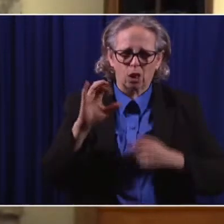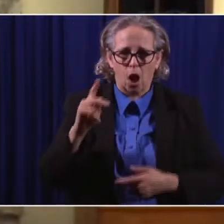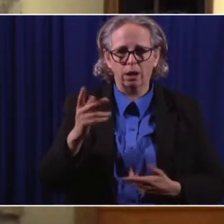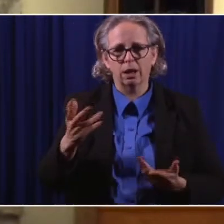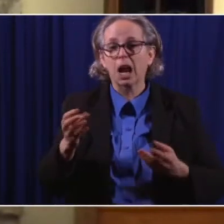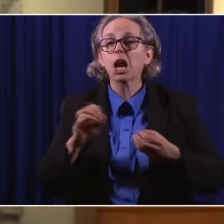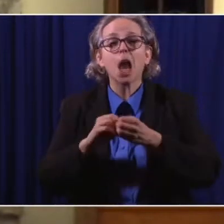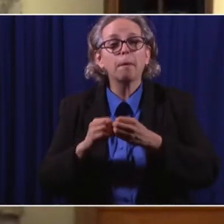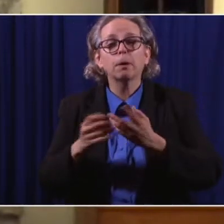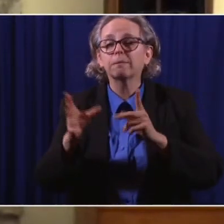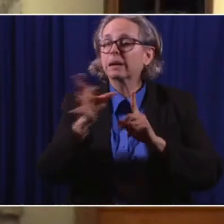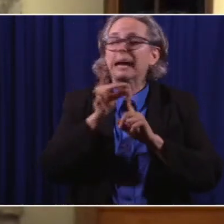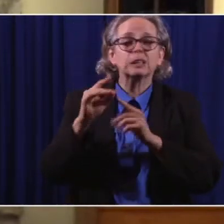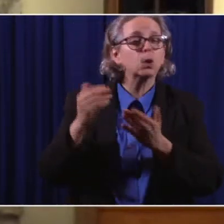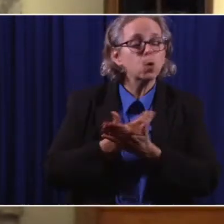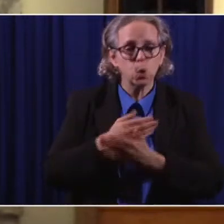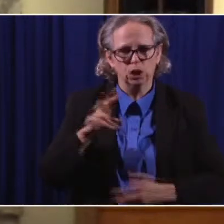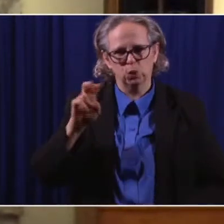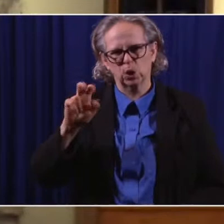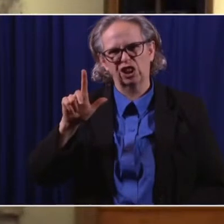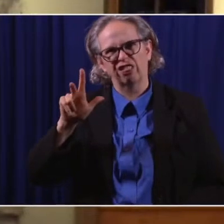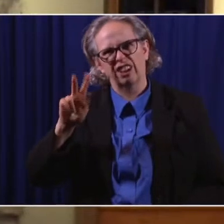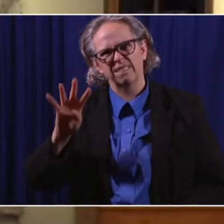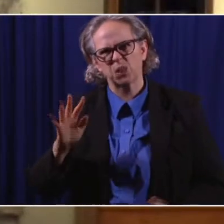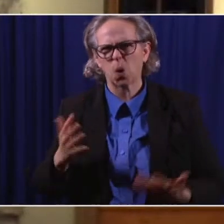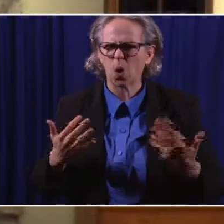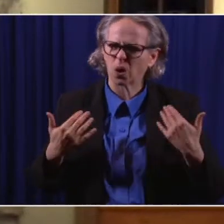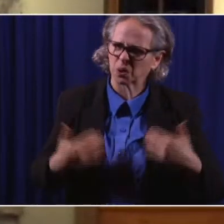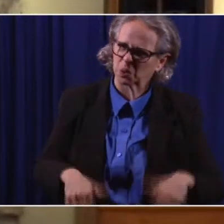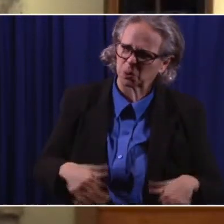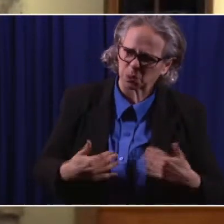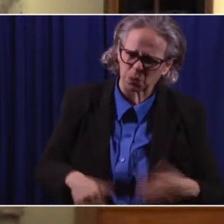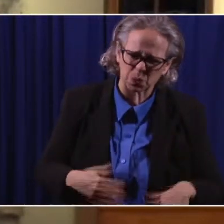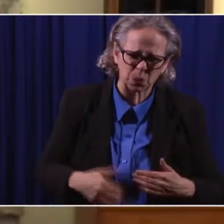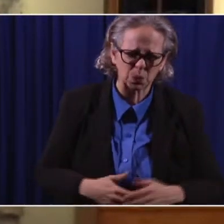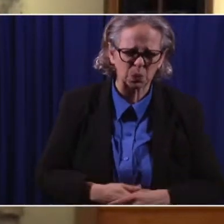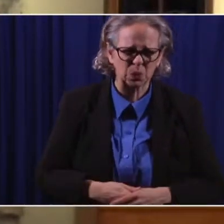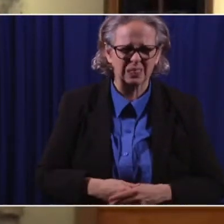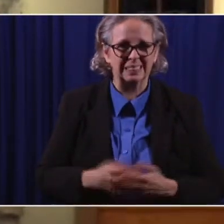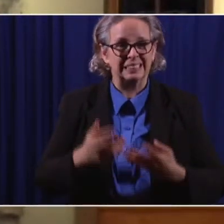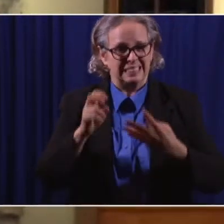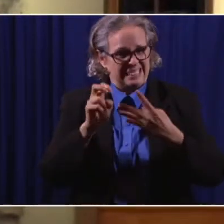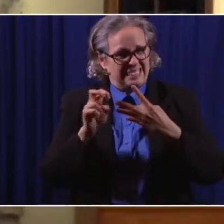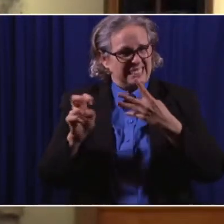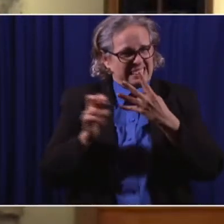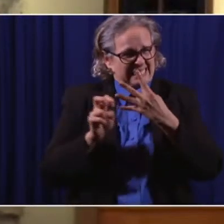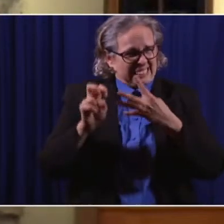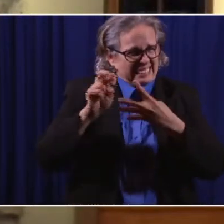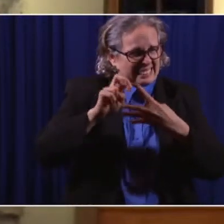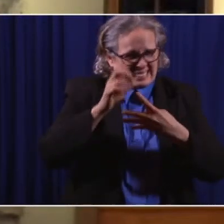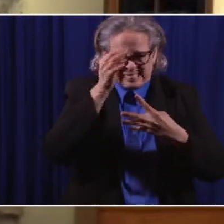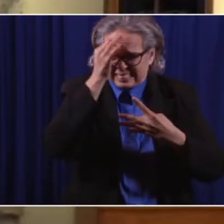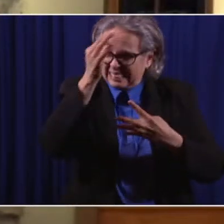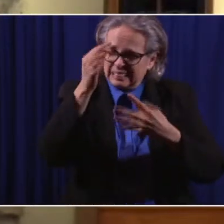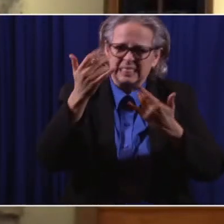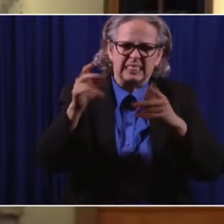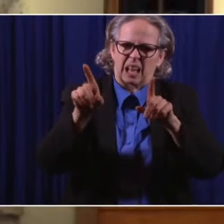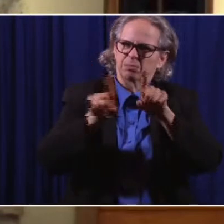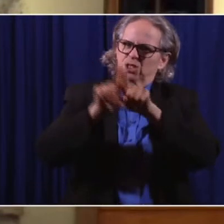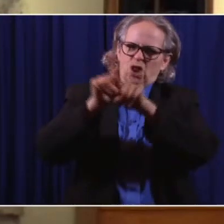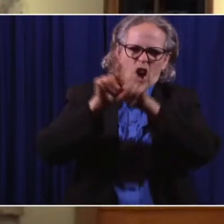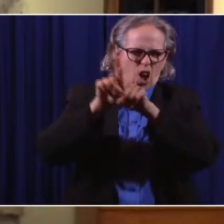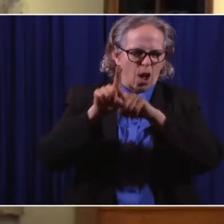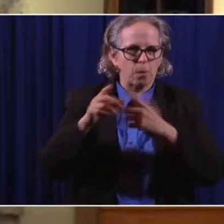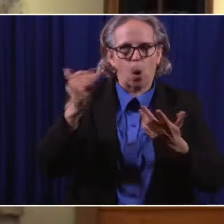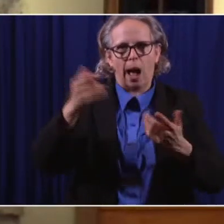per 100,000 residents. They returned to the watch list this week. The county exceeds the CDC's threshold for high incidence.